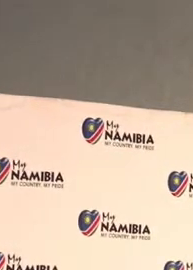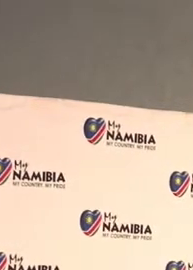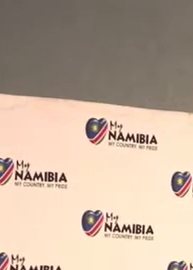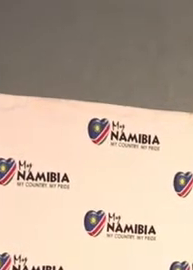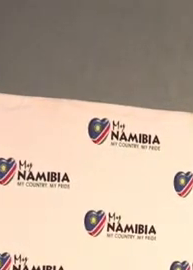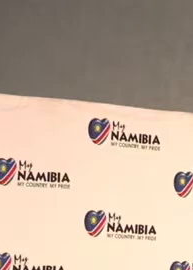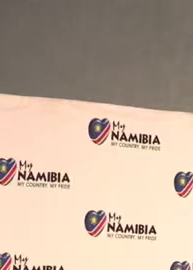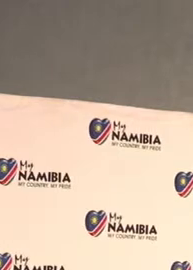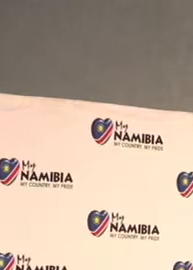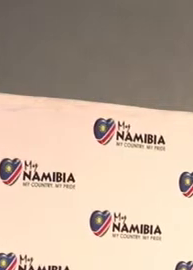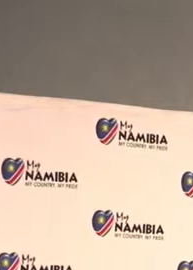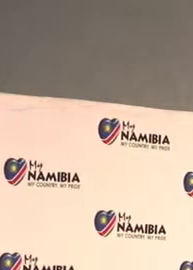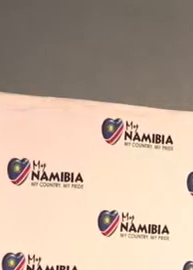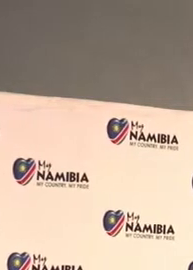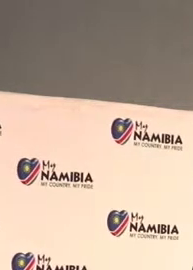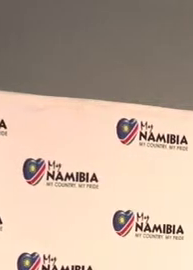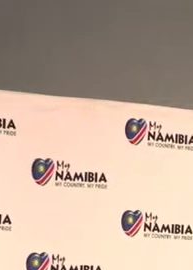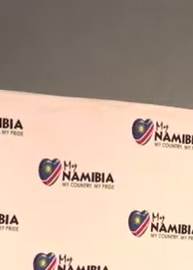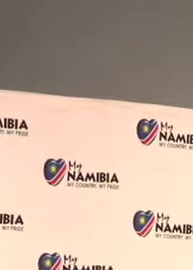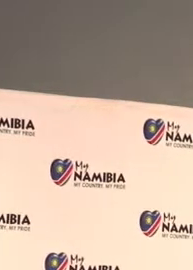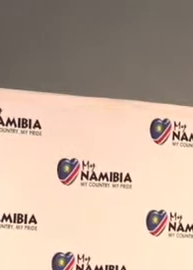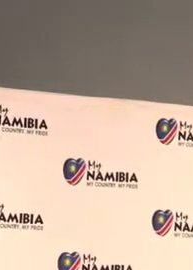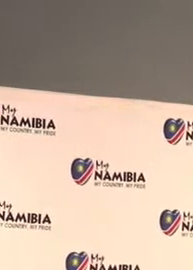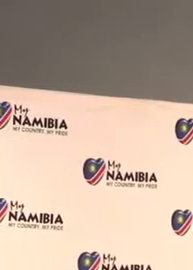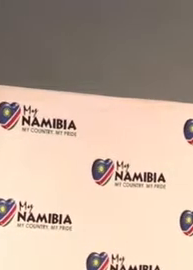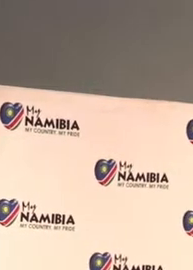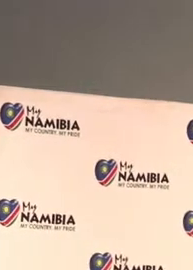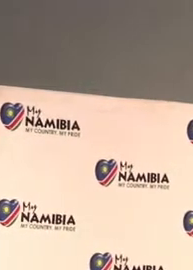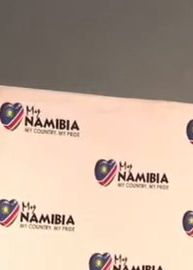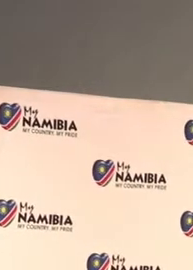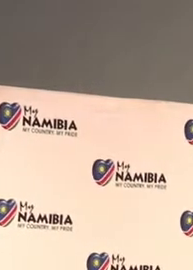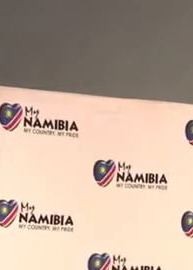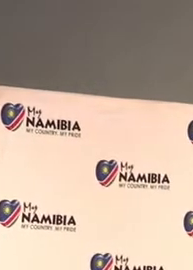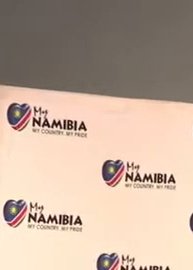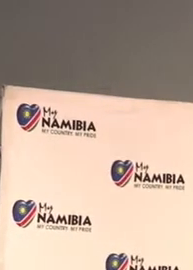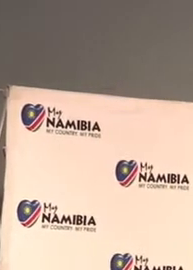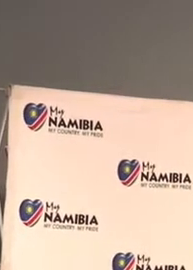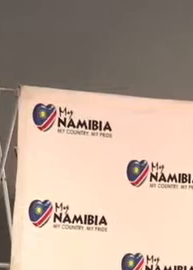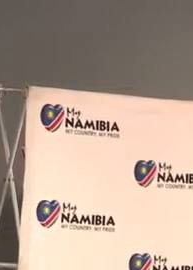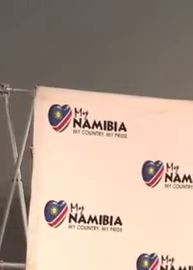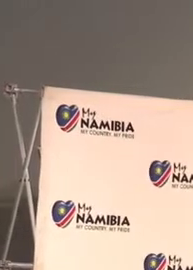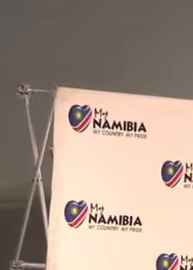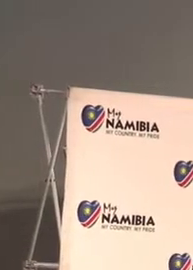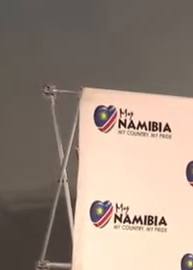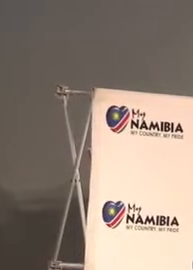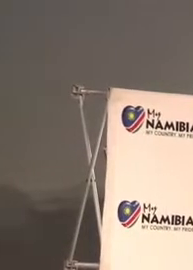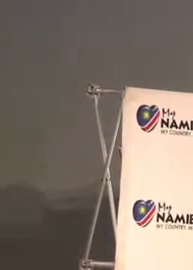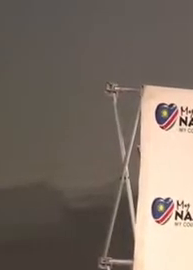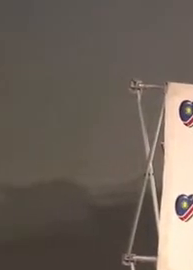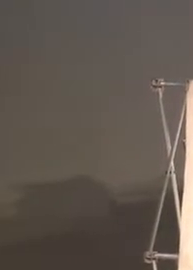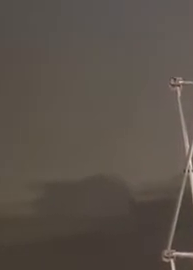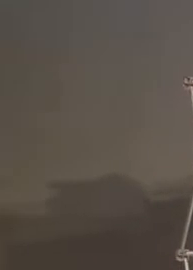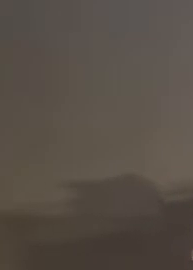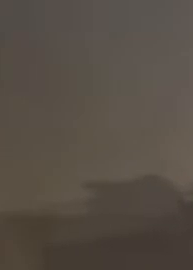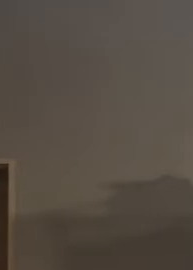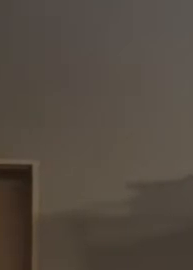exactly is community and local transmission? I'm sure we all would want to know what